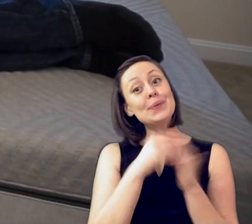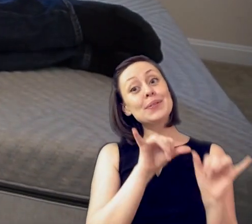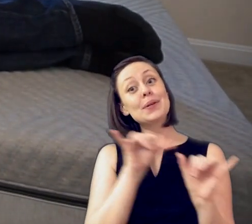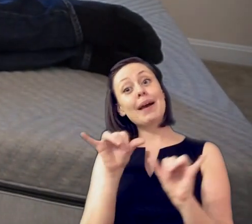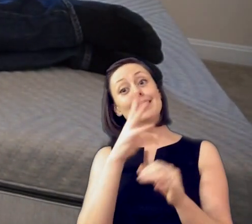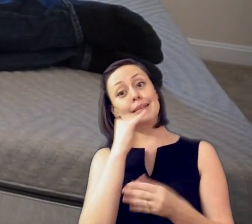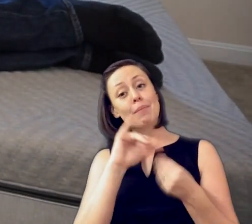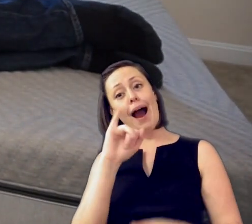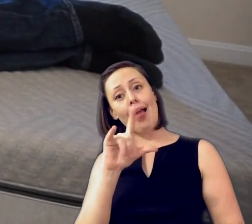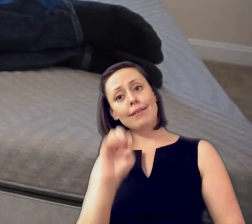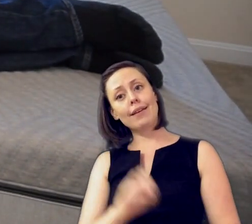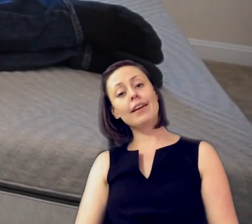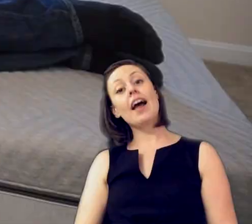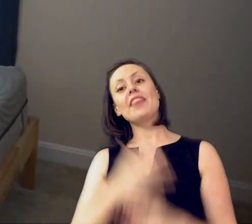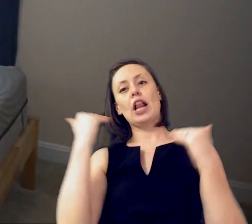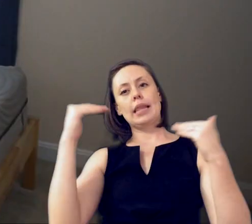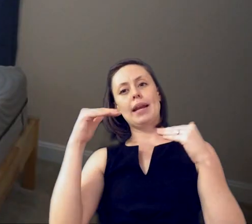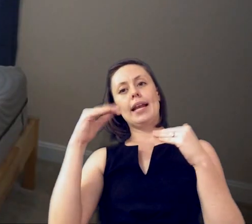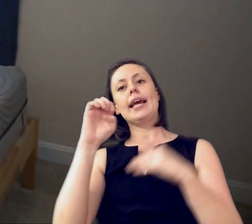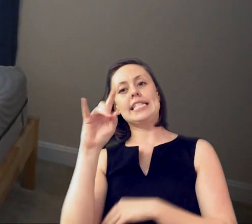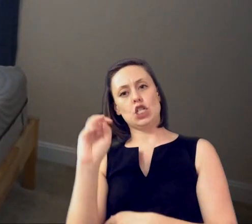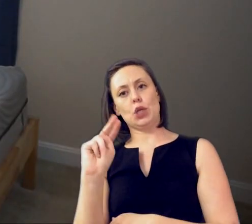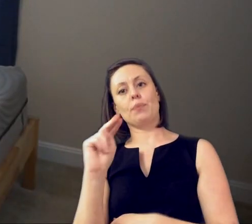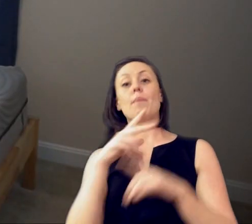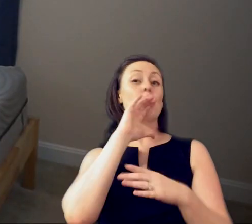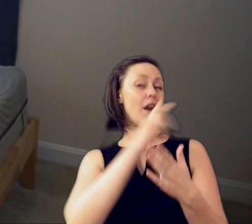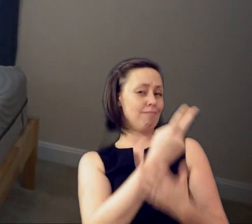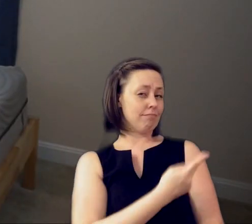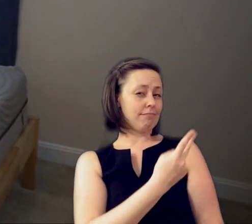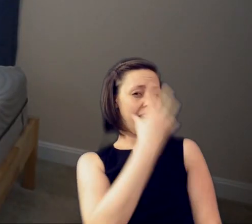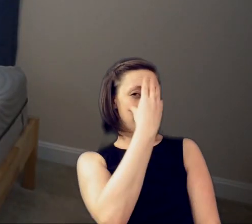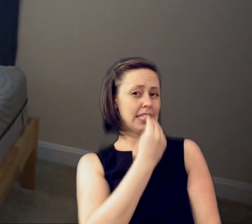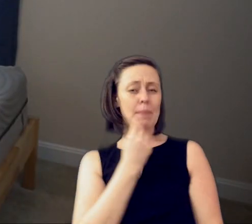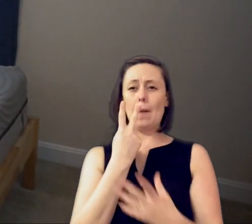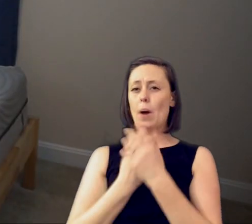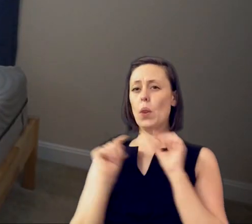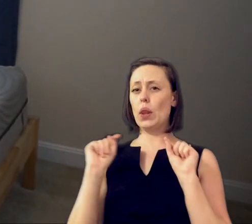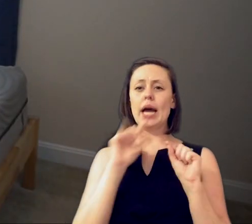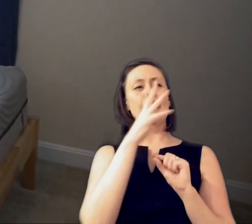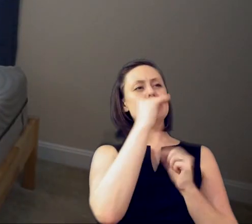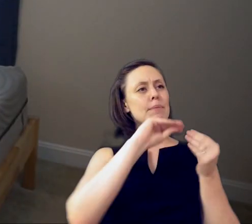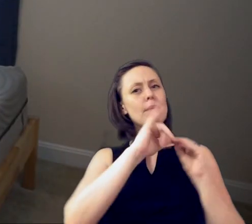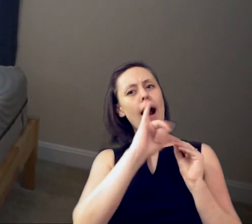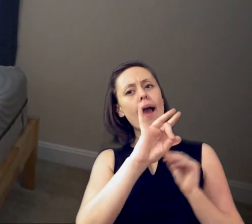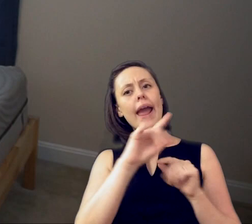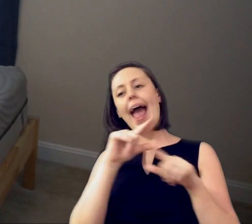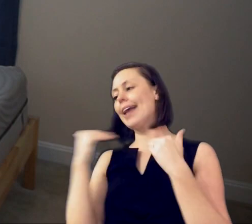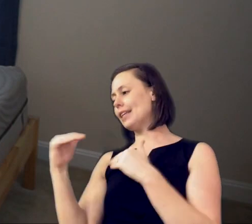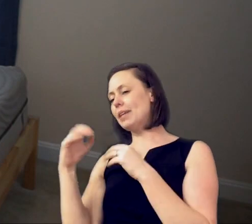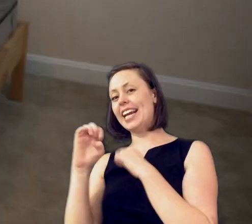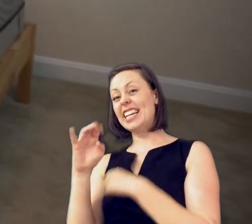Number ILE, their limited edition. As my wife and I have slept on both Sleep Number's i8 and their limited